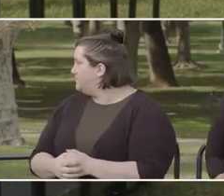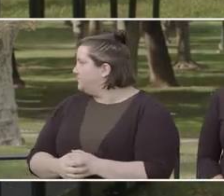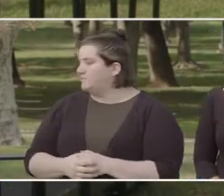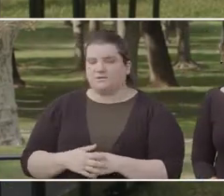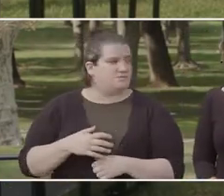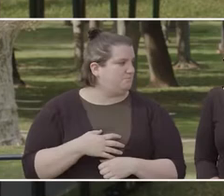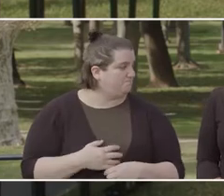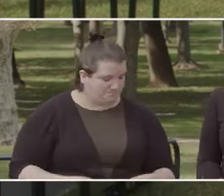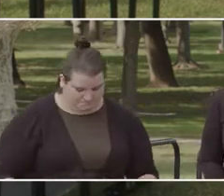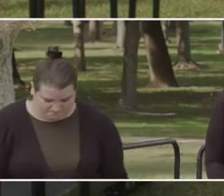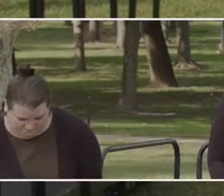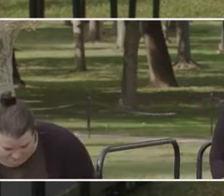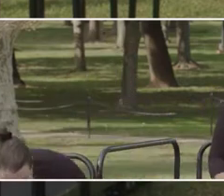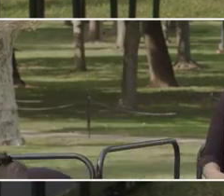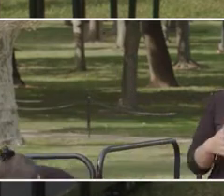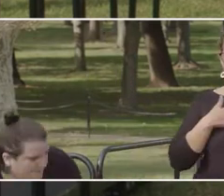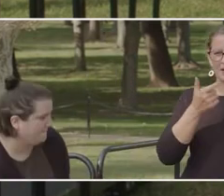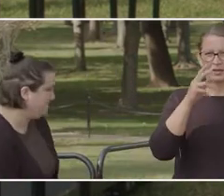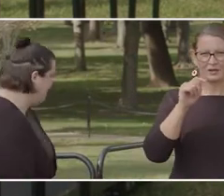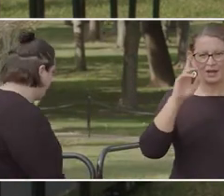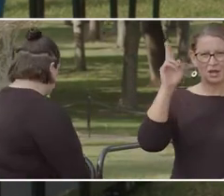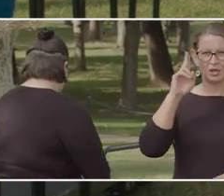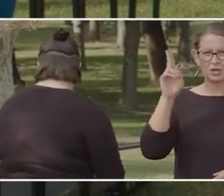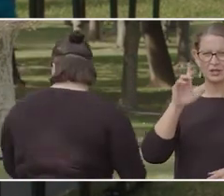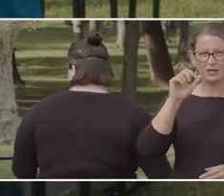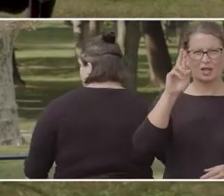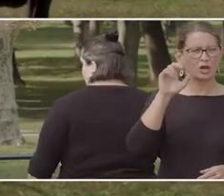My great uncle, Harold Barefoot, Army.